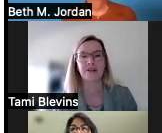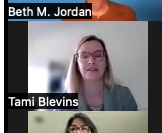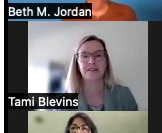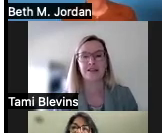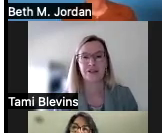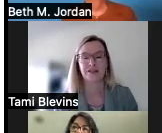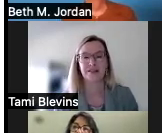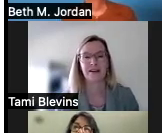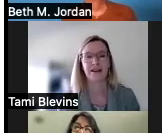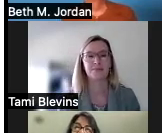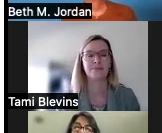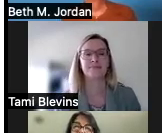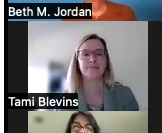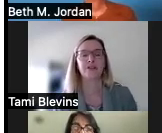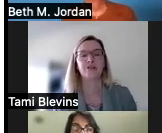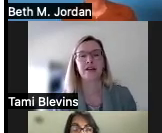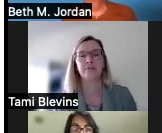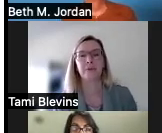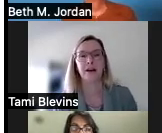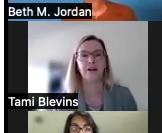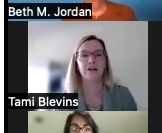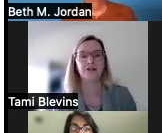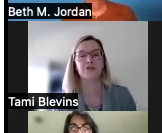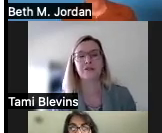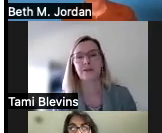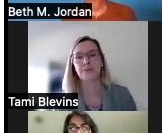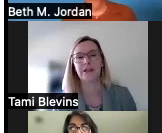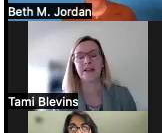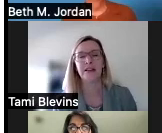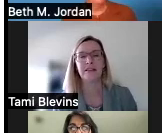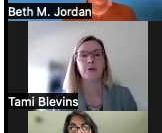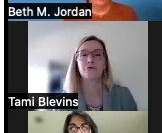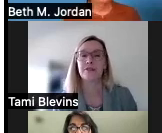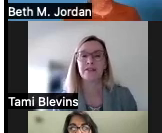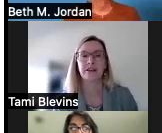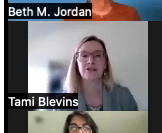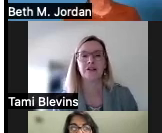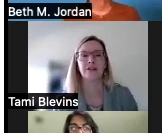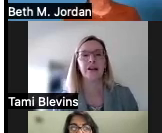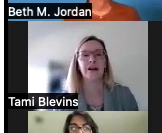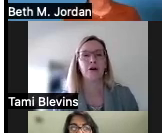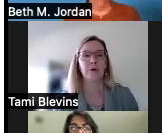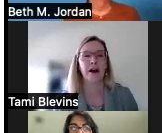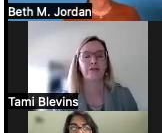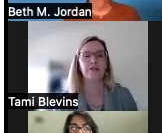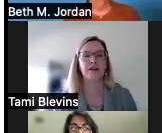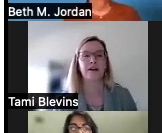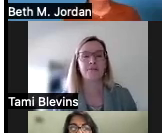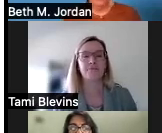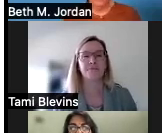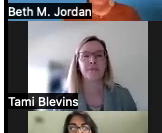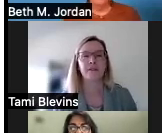efforts and decisions undertaken by our General Assembly this most recent session around